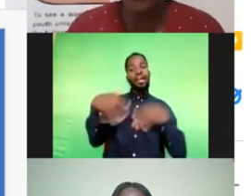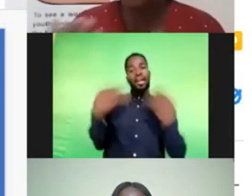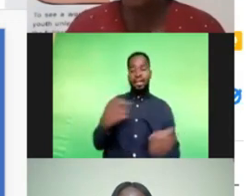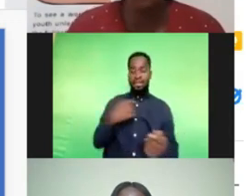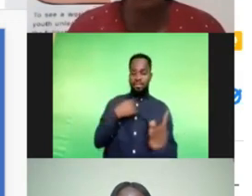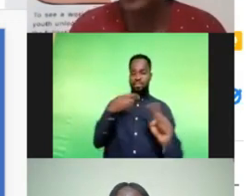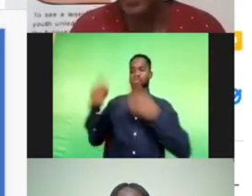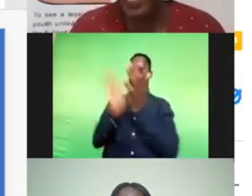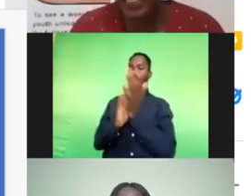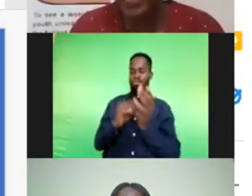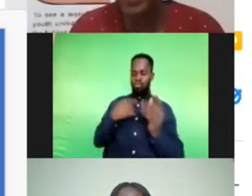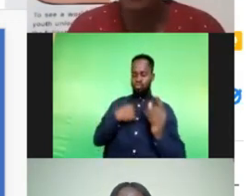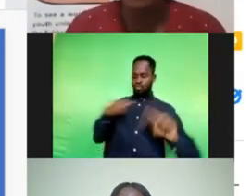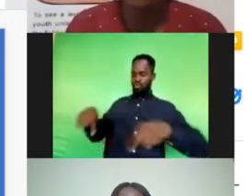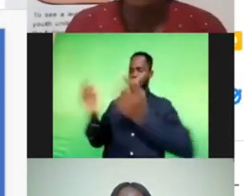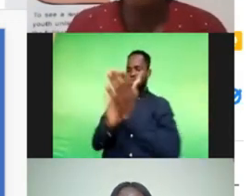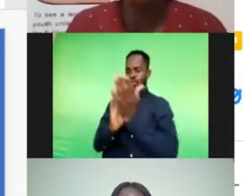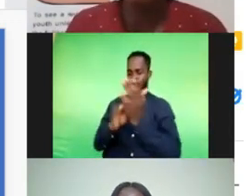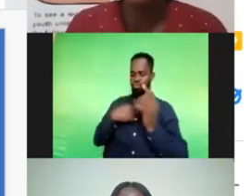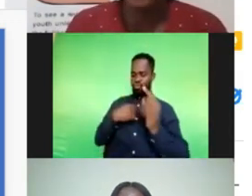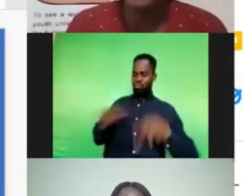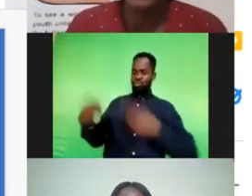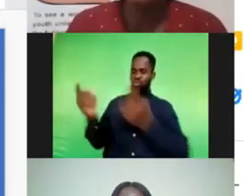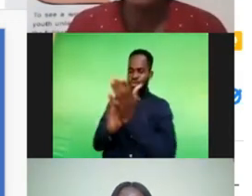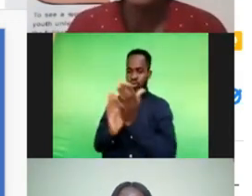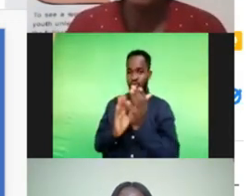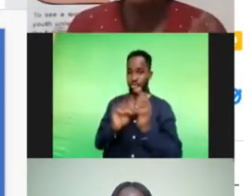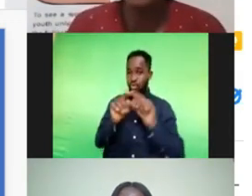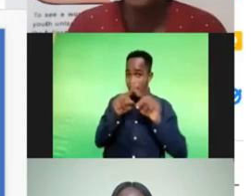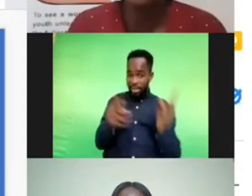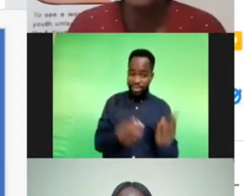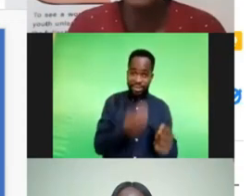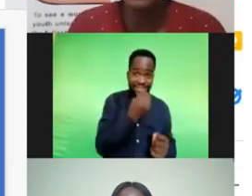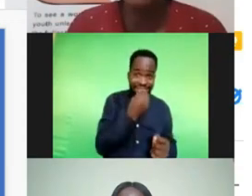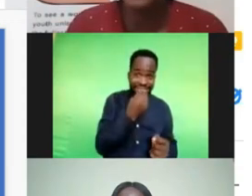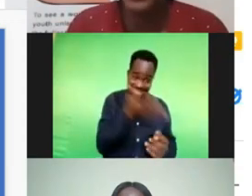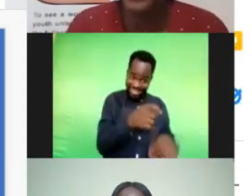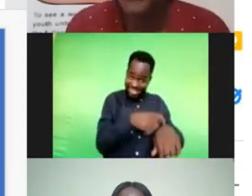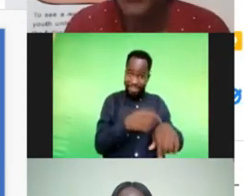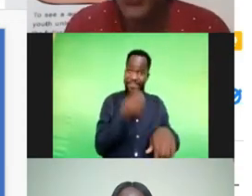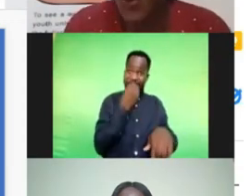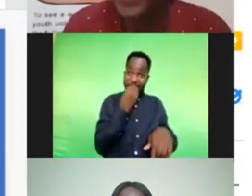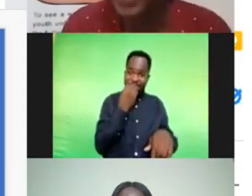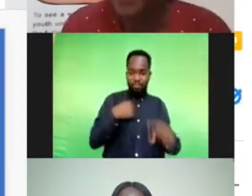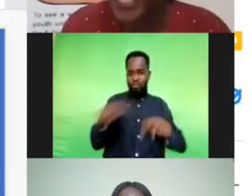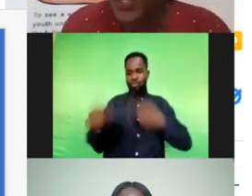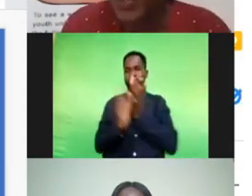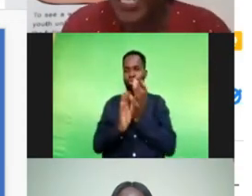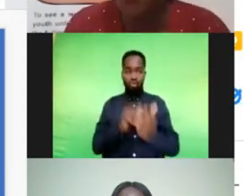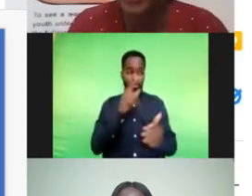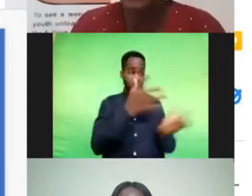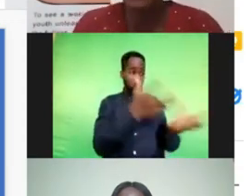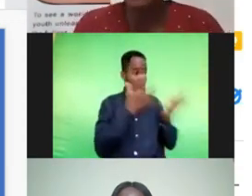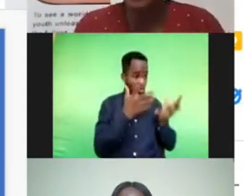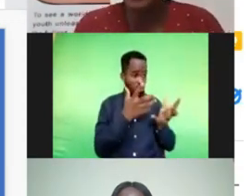school while they're eating. Or they like, if they want, they may say, do you want something to